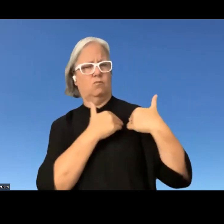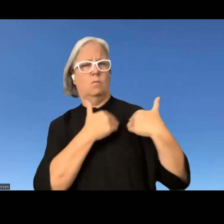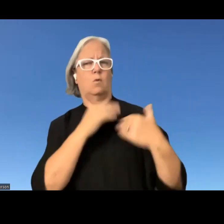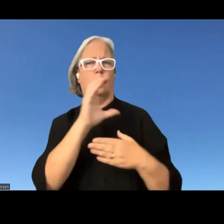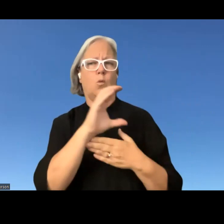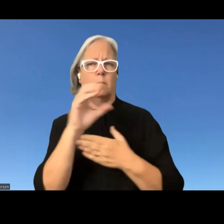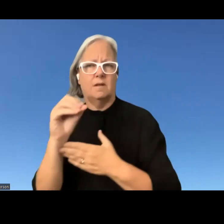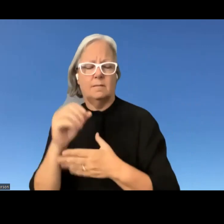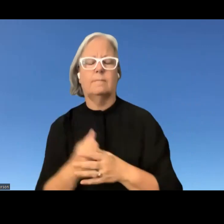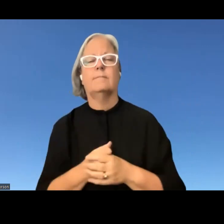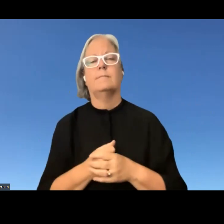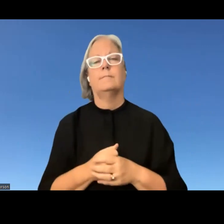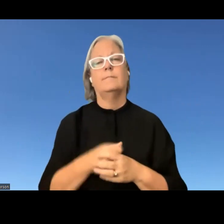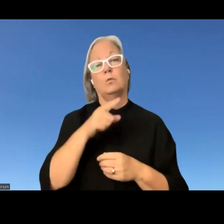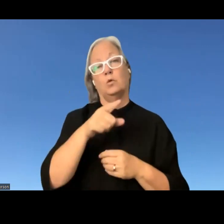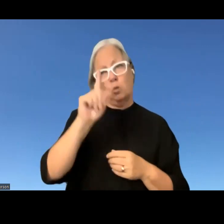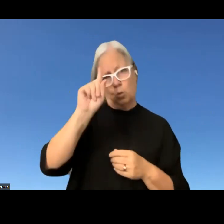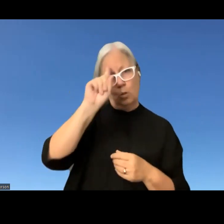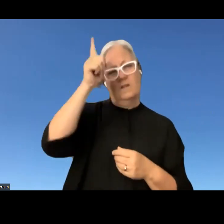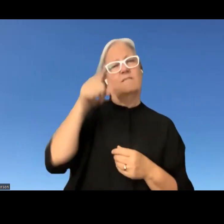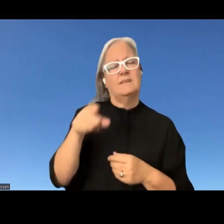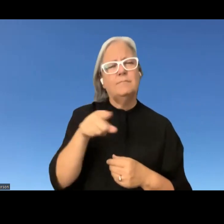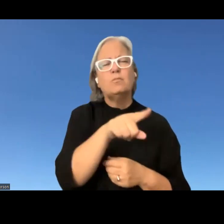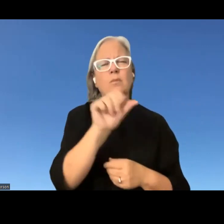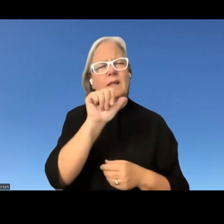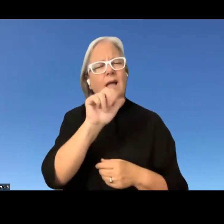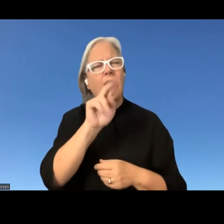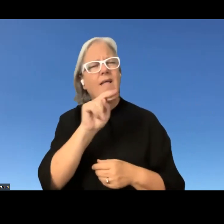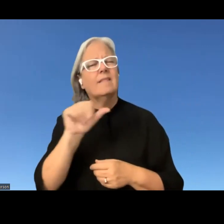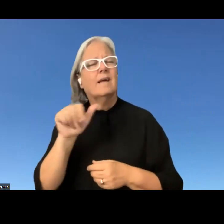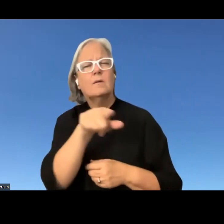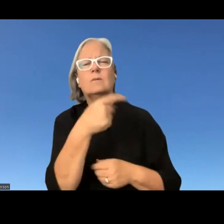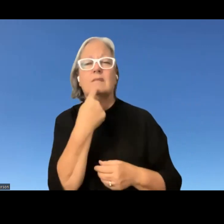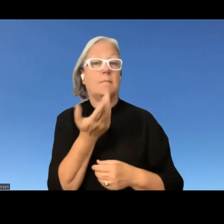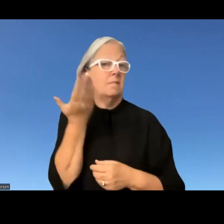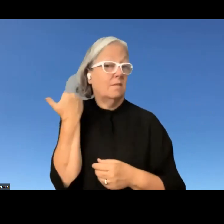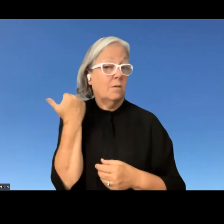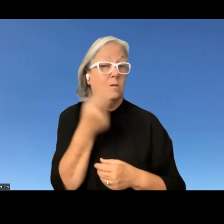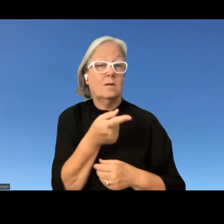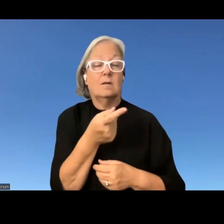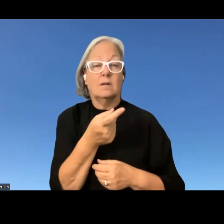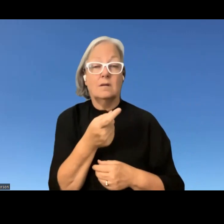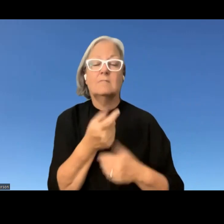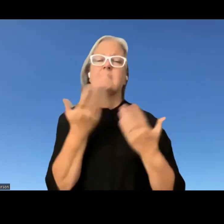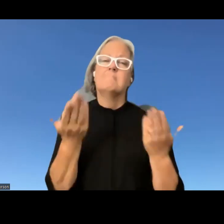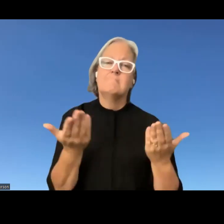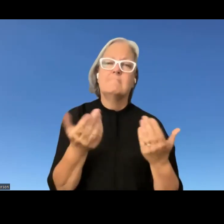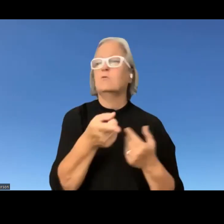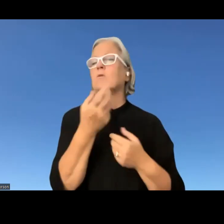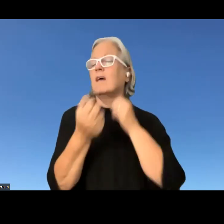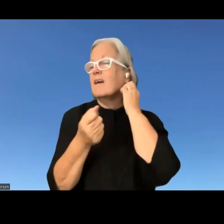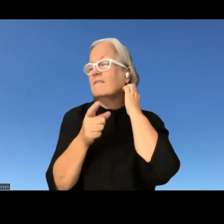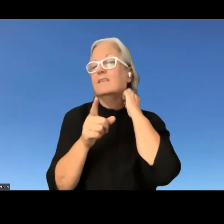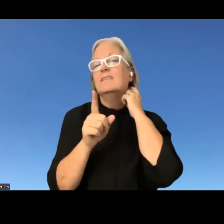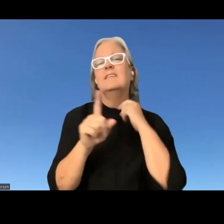innovation front, I'm really glad, Anna, that you stressed that while technically, having an internship program may not sound